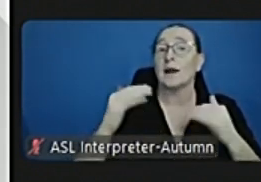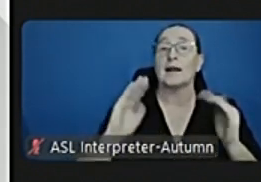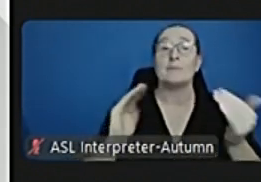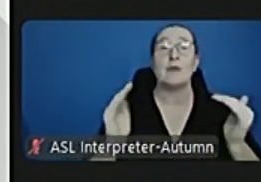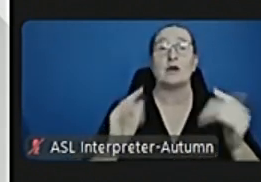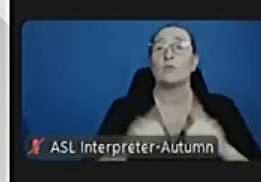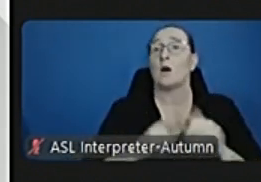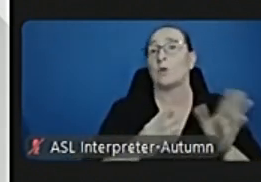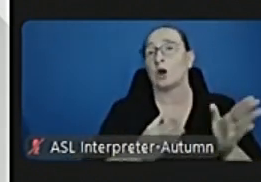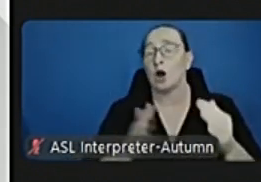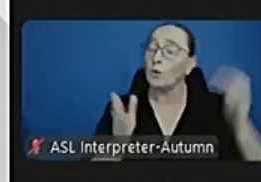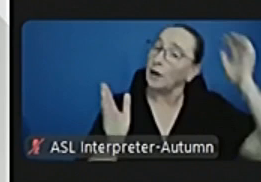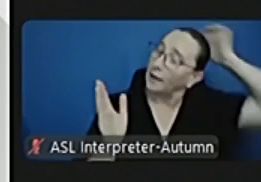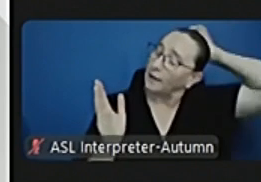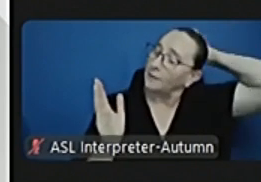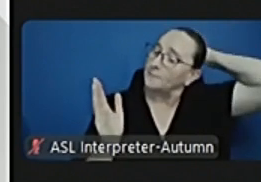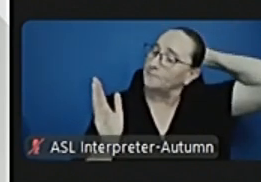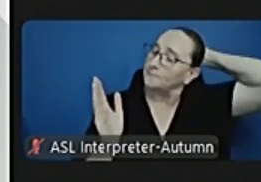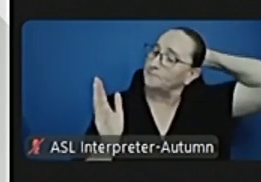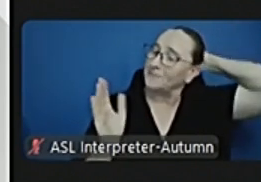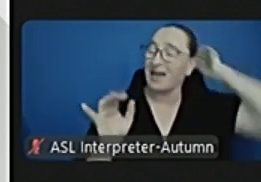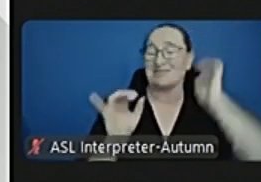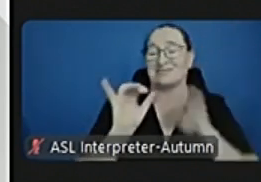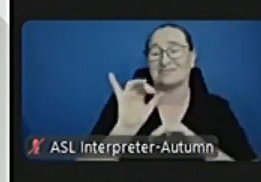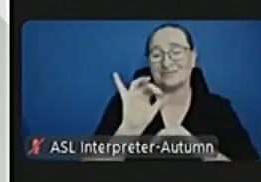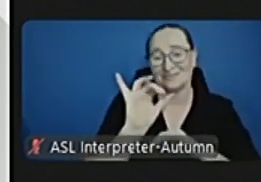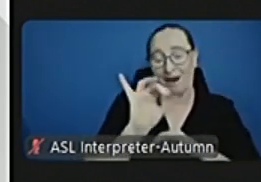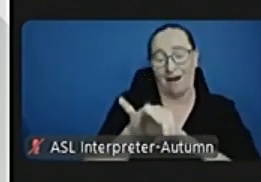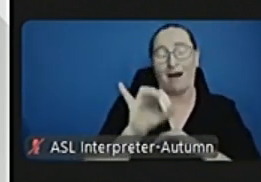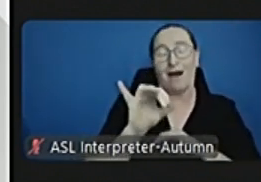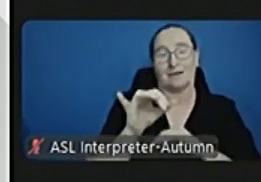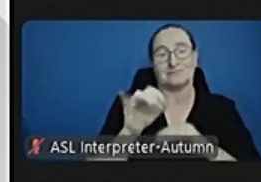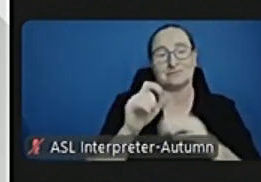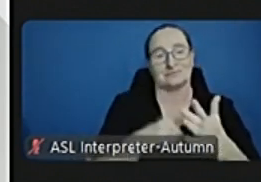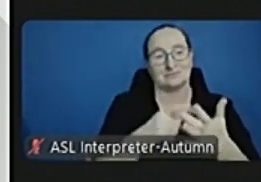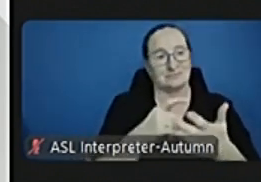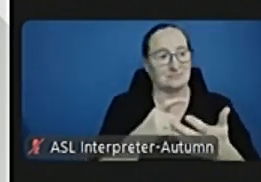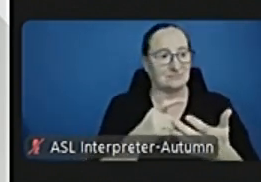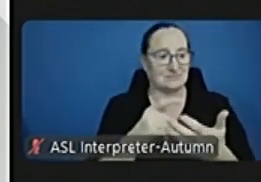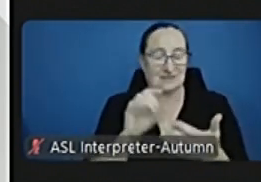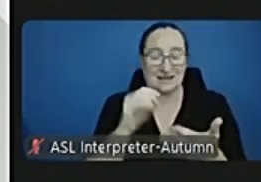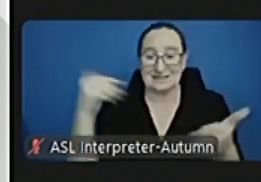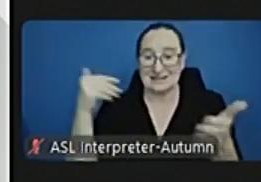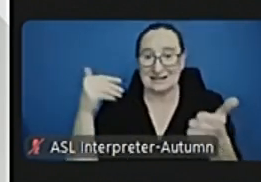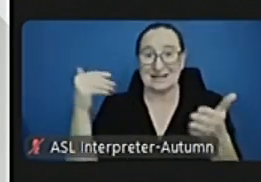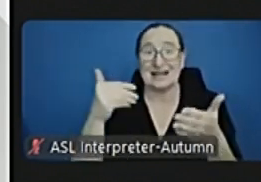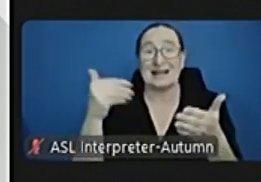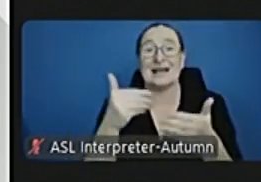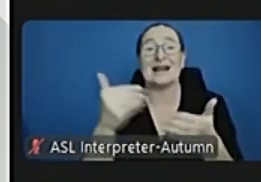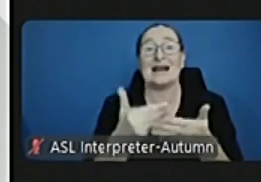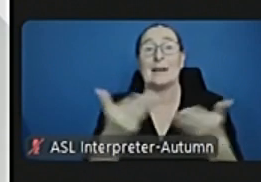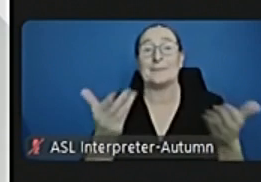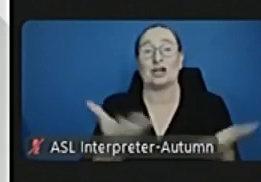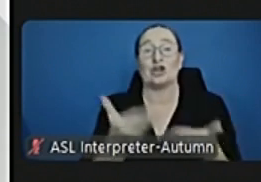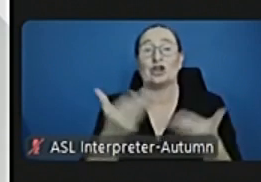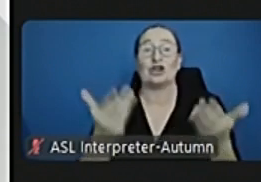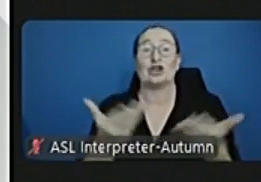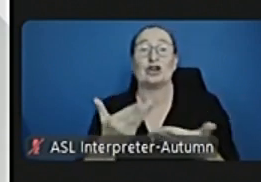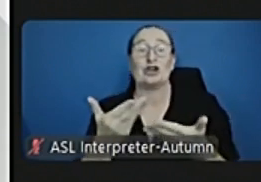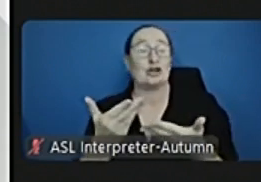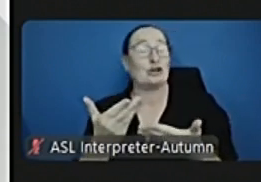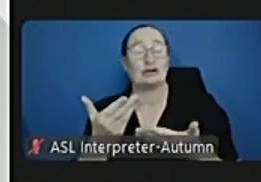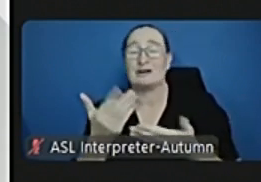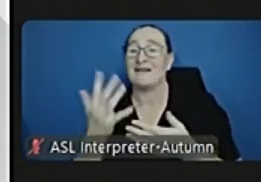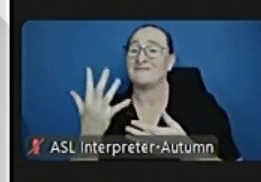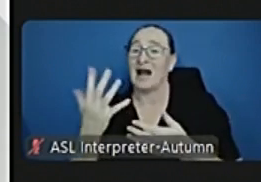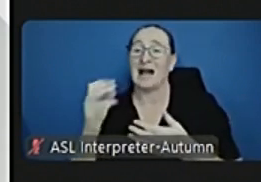that silver tsunami per se, we have it, it's here, it's been here for a taking good over. 5-10 years, and then COVID hit